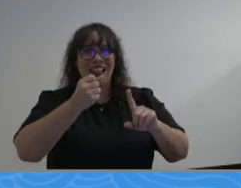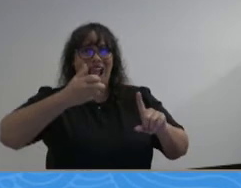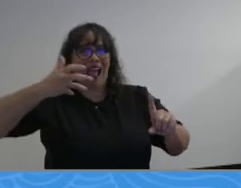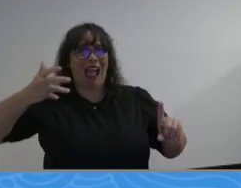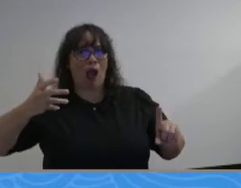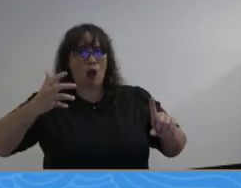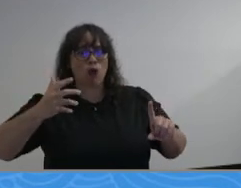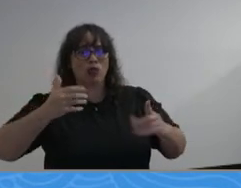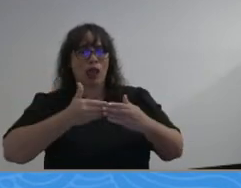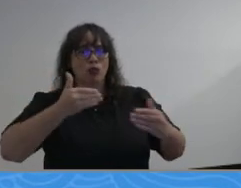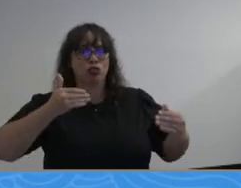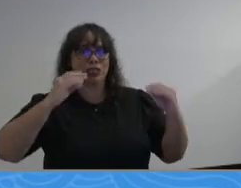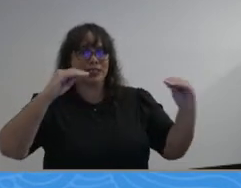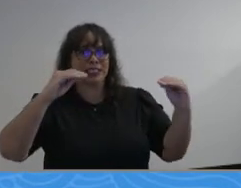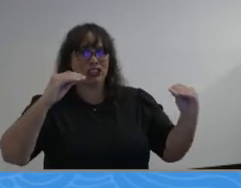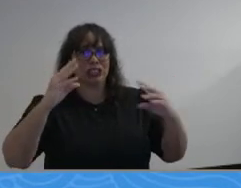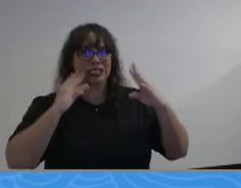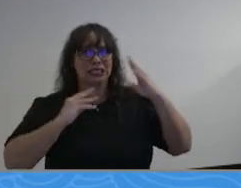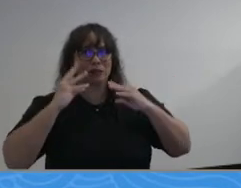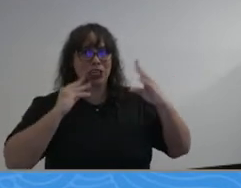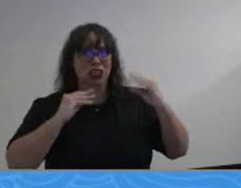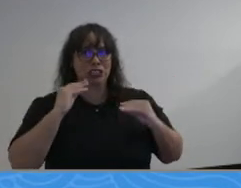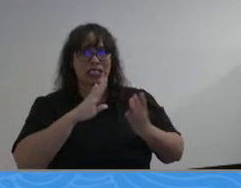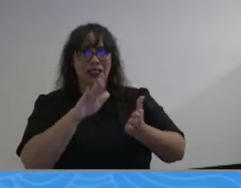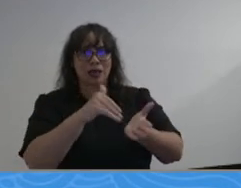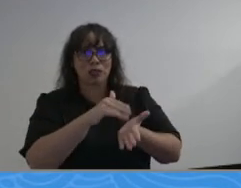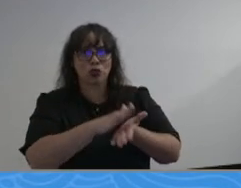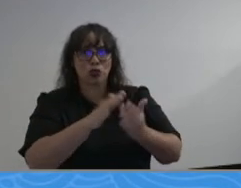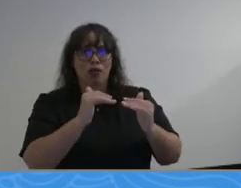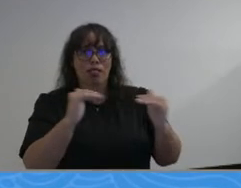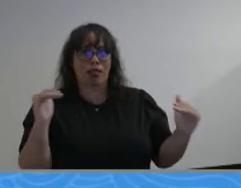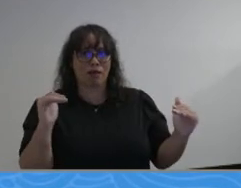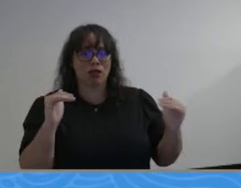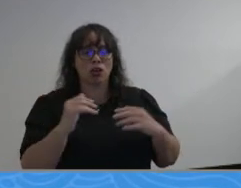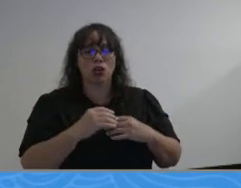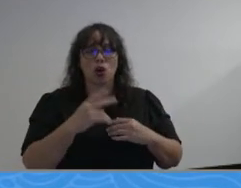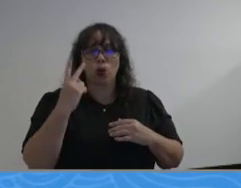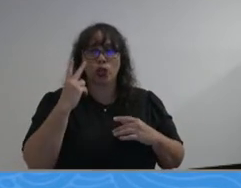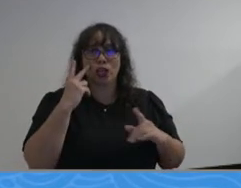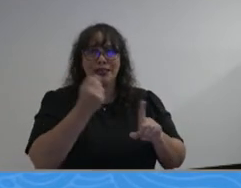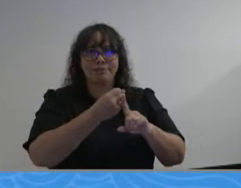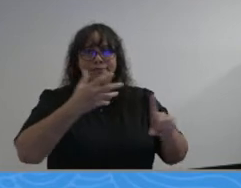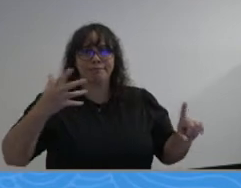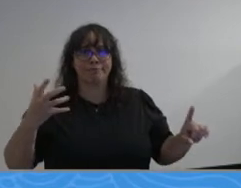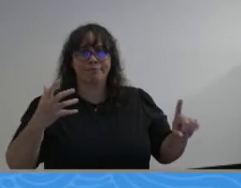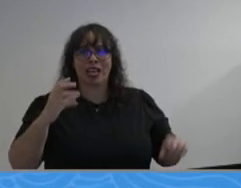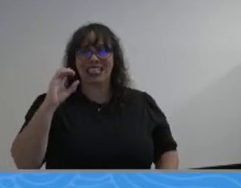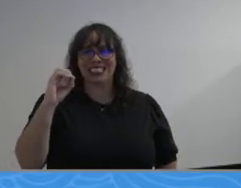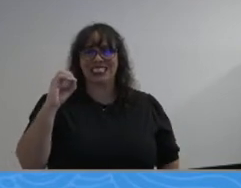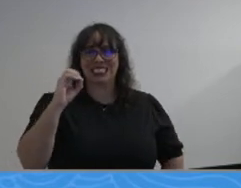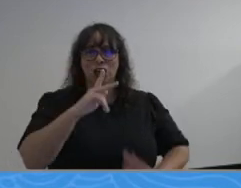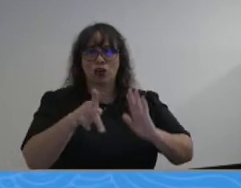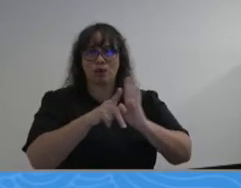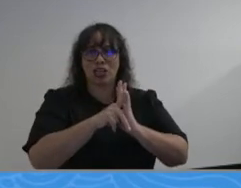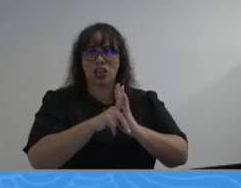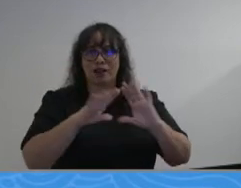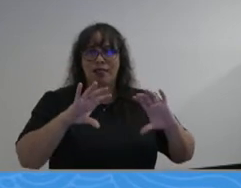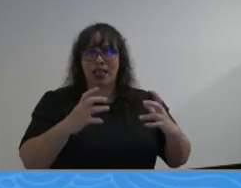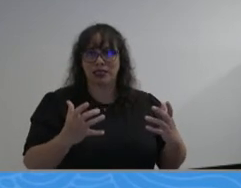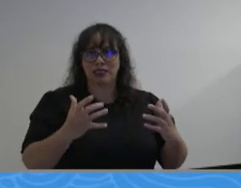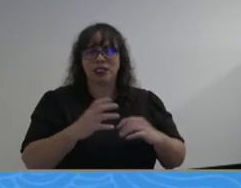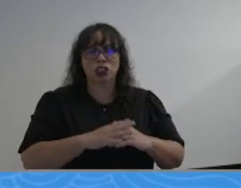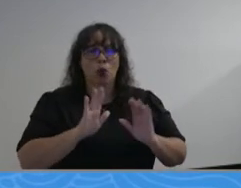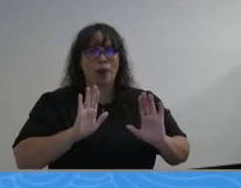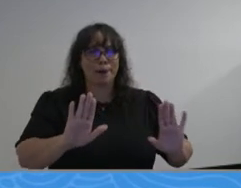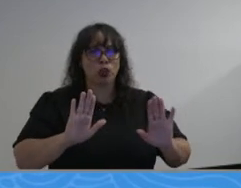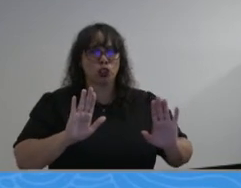sort of pre-teaching experience. At the middle school level, we're looking at a full expansion of our zero period courses. So we've been